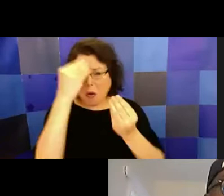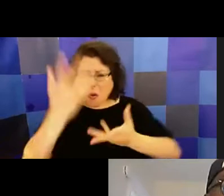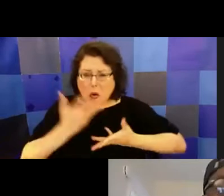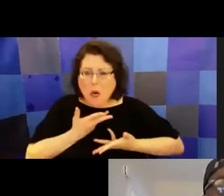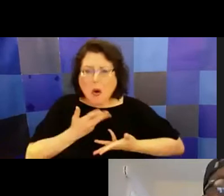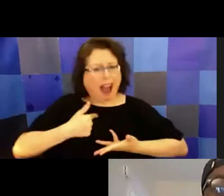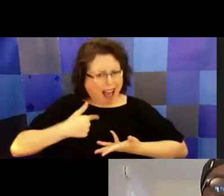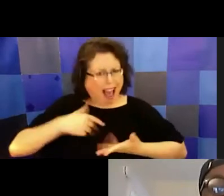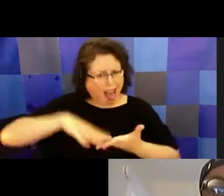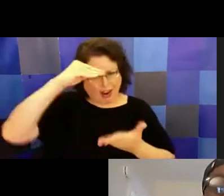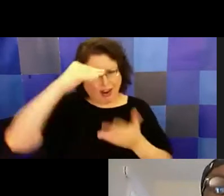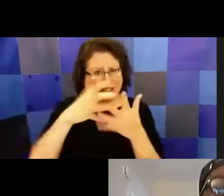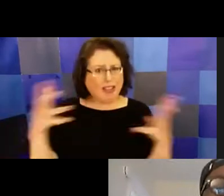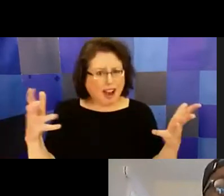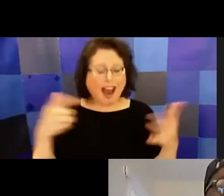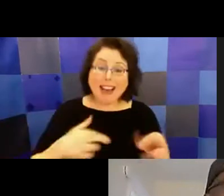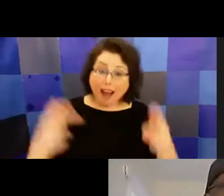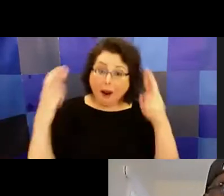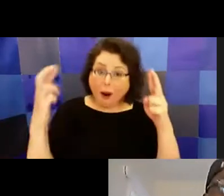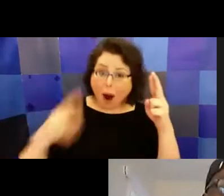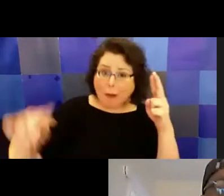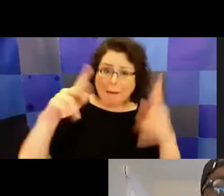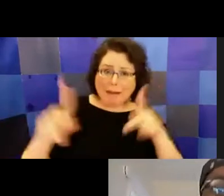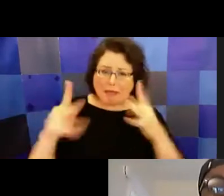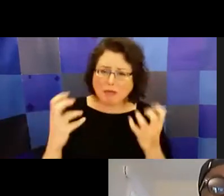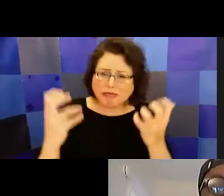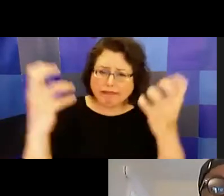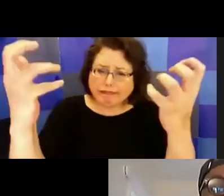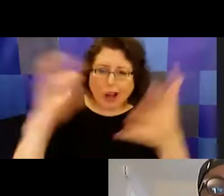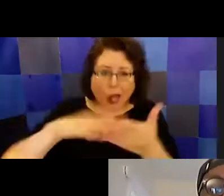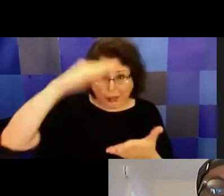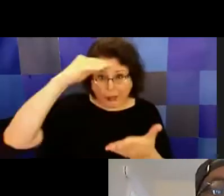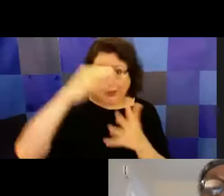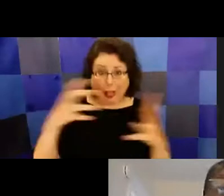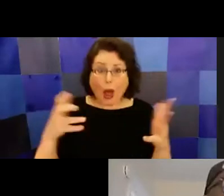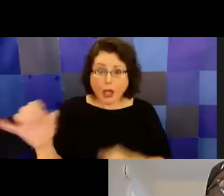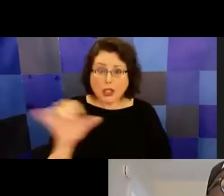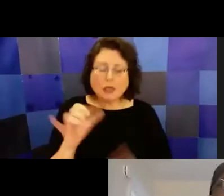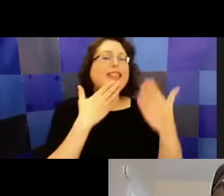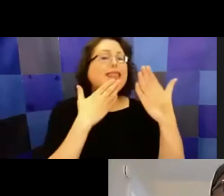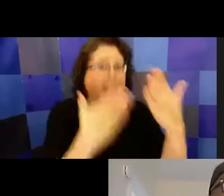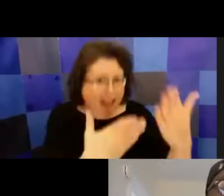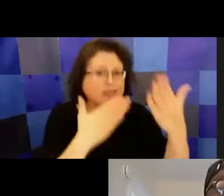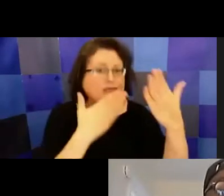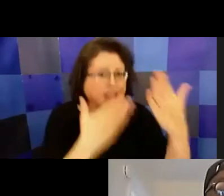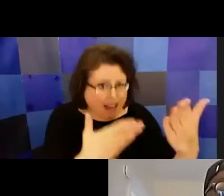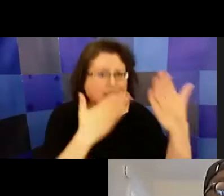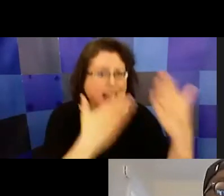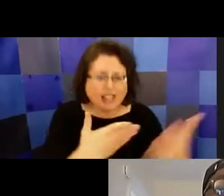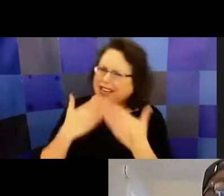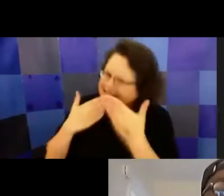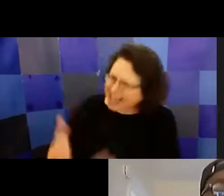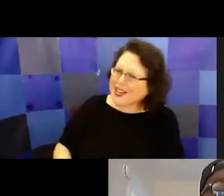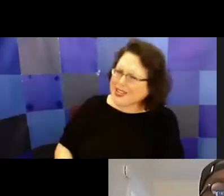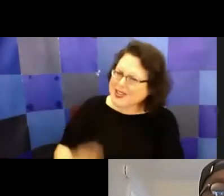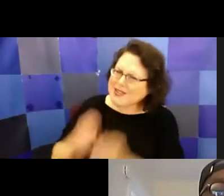lot, and I hope a lot of the people tuned in learned a lot as well. So thank you so much. Thank you so much, my